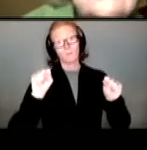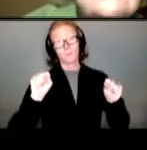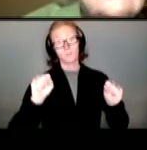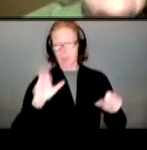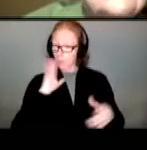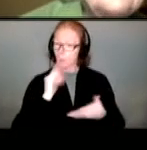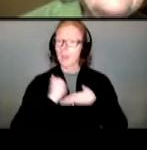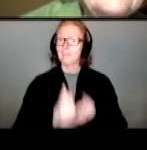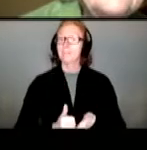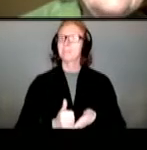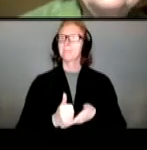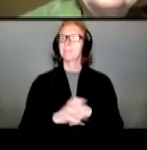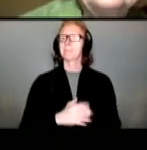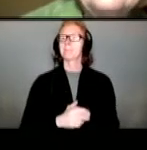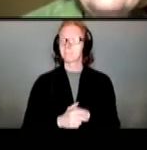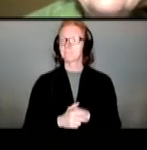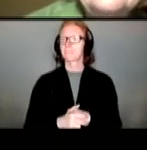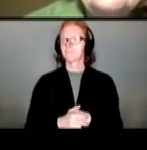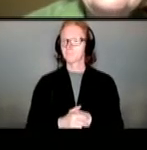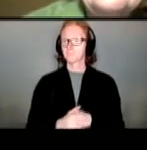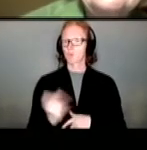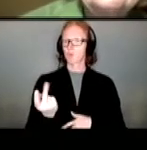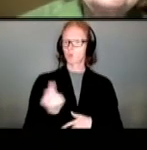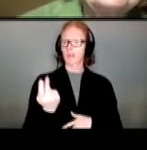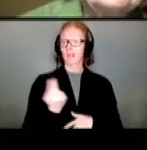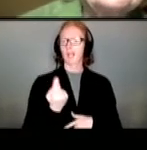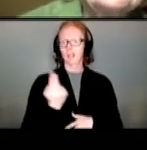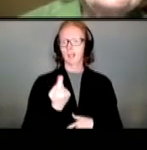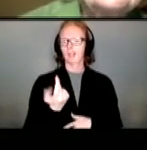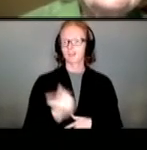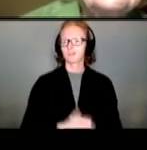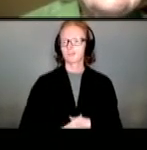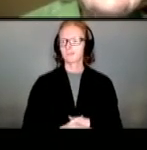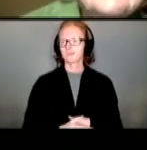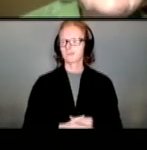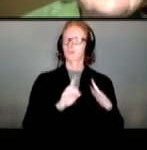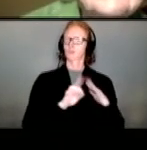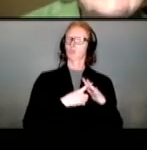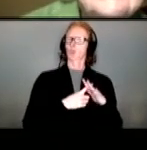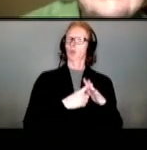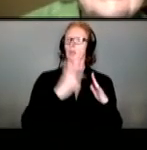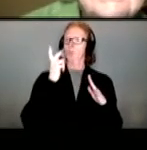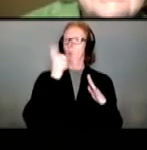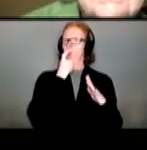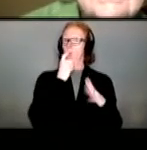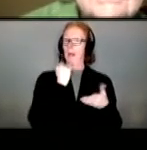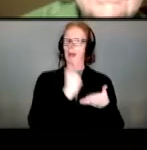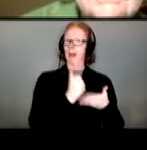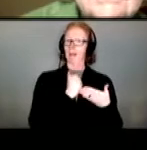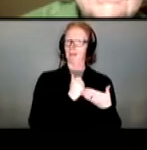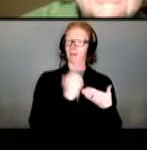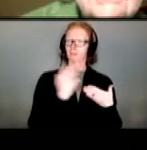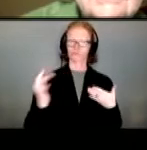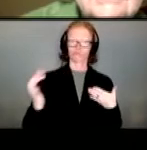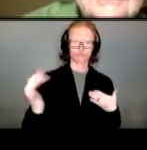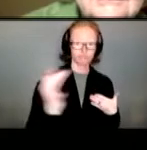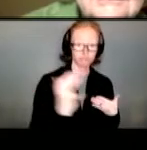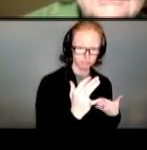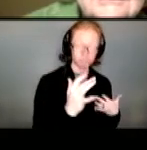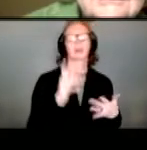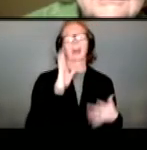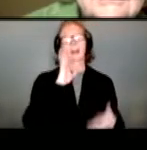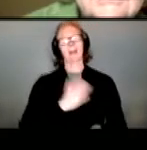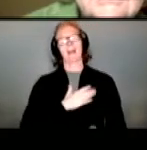you. So maybe you and I can start and then we can see who else will join in with us, because I'd be happy to help